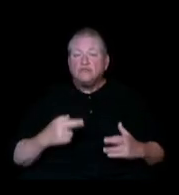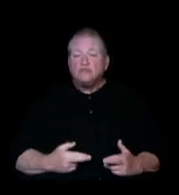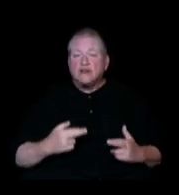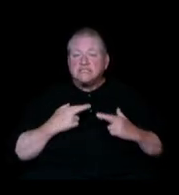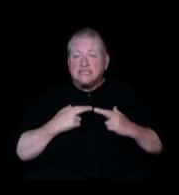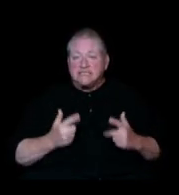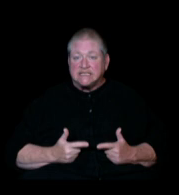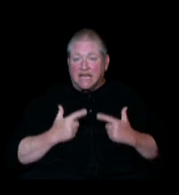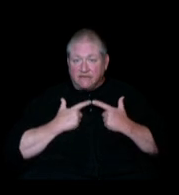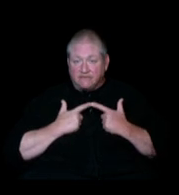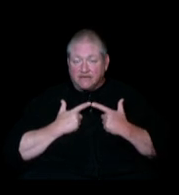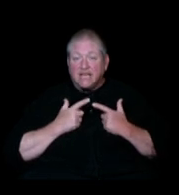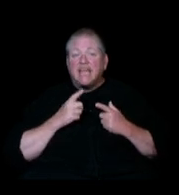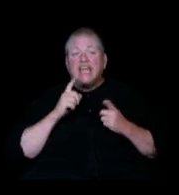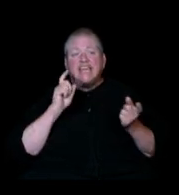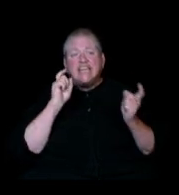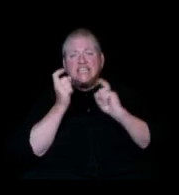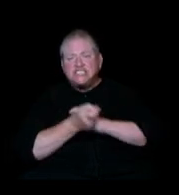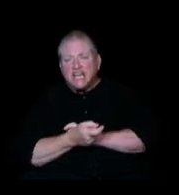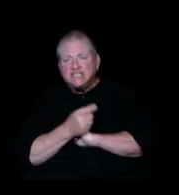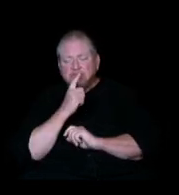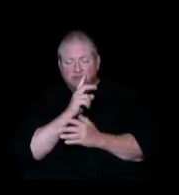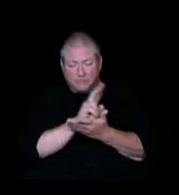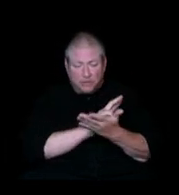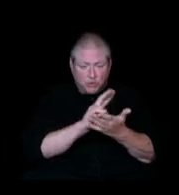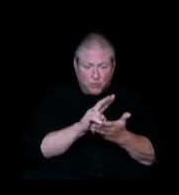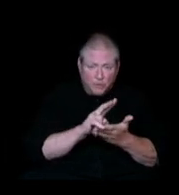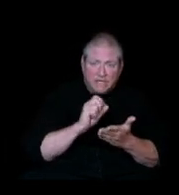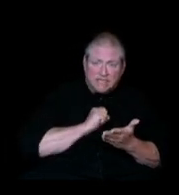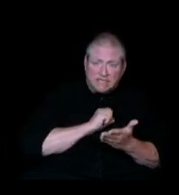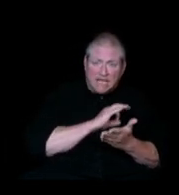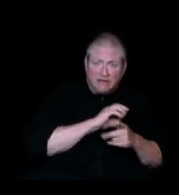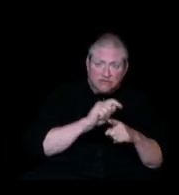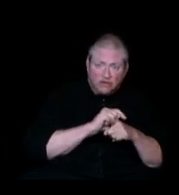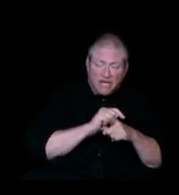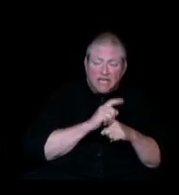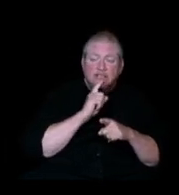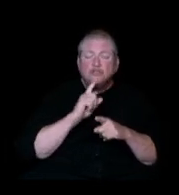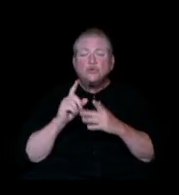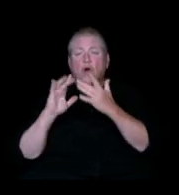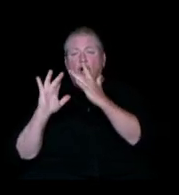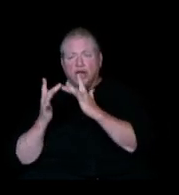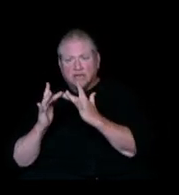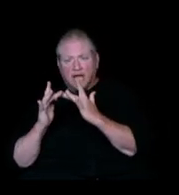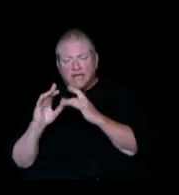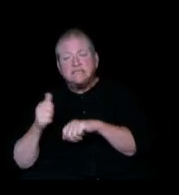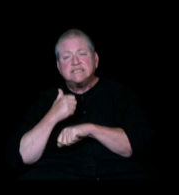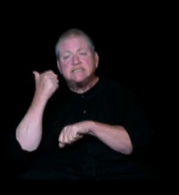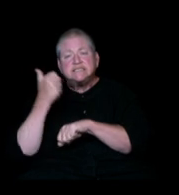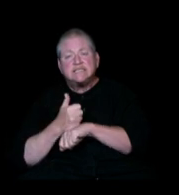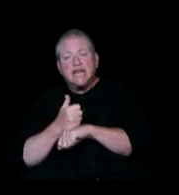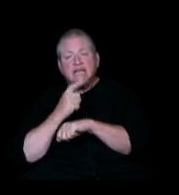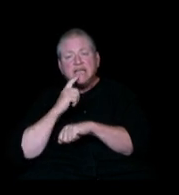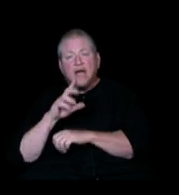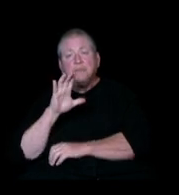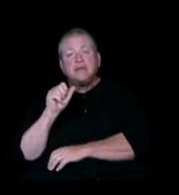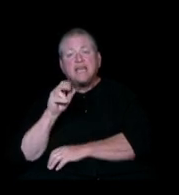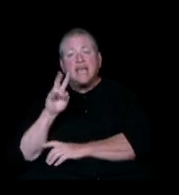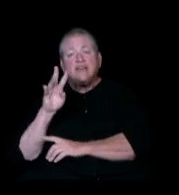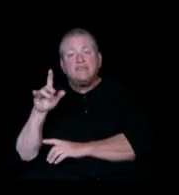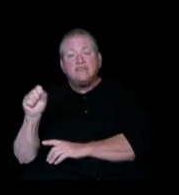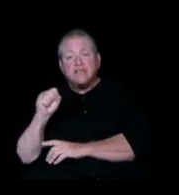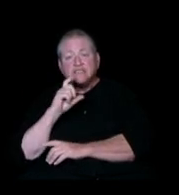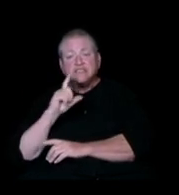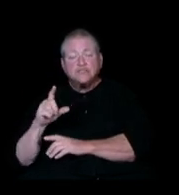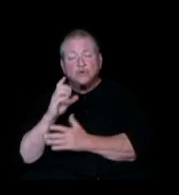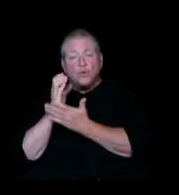Residences. Richard shifted the typical two-week student staff training from in-person to online, creating Canvas courses,